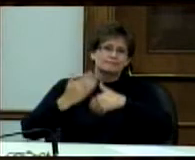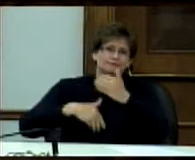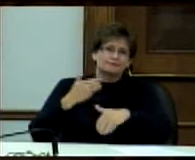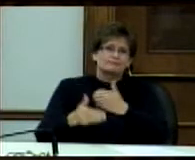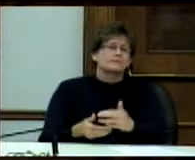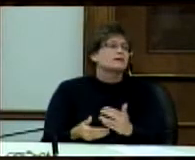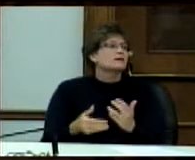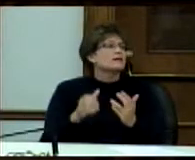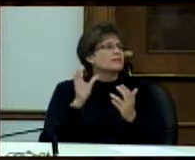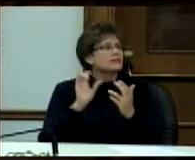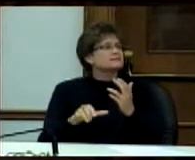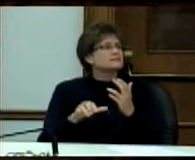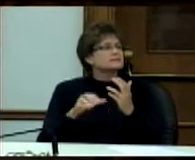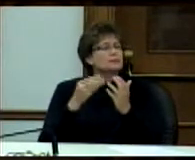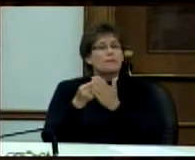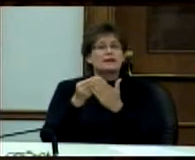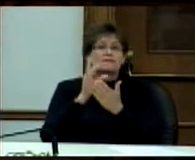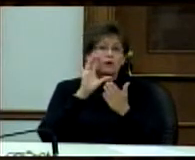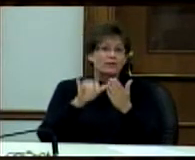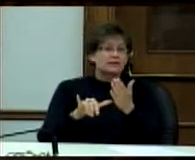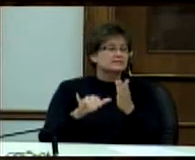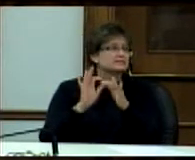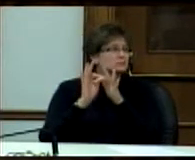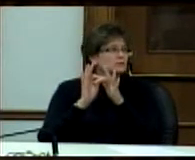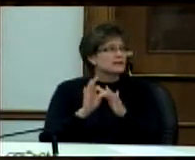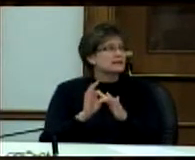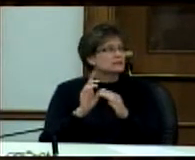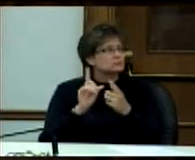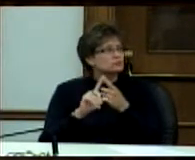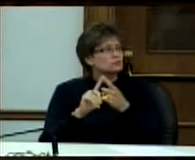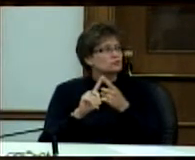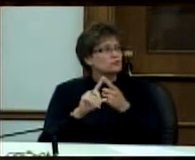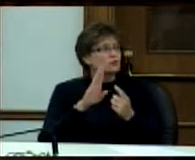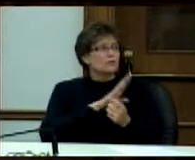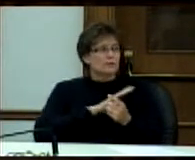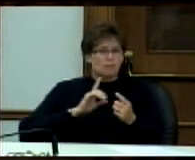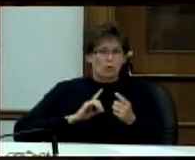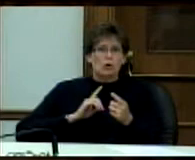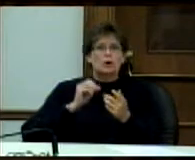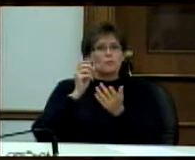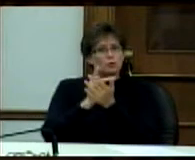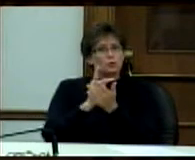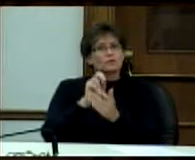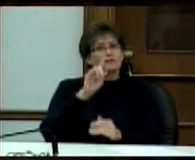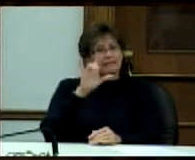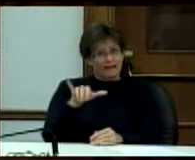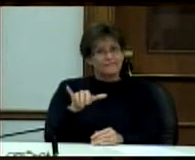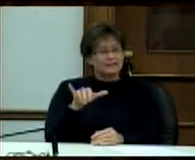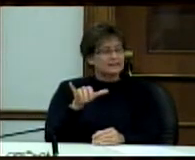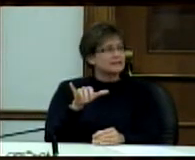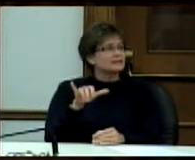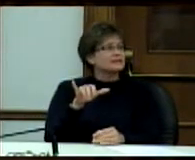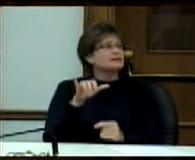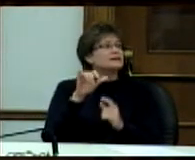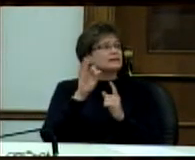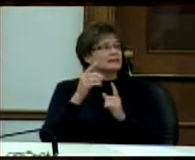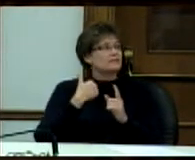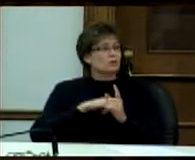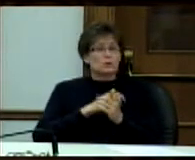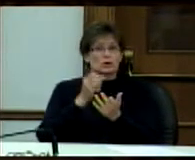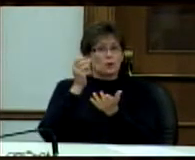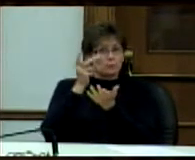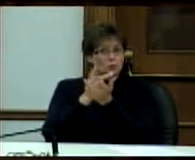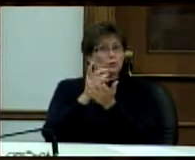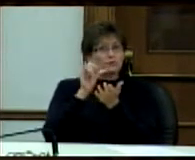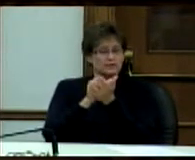It is related, the funding for this would be related to a board-approved levy. Correct. So that if we